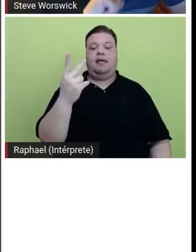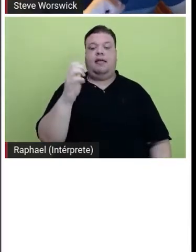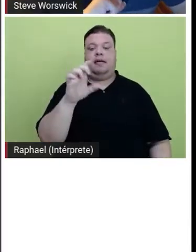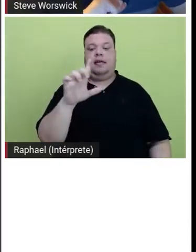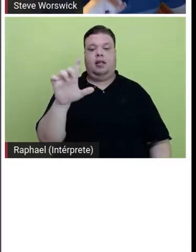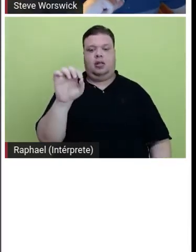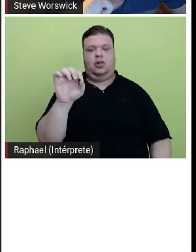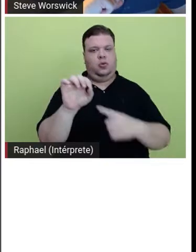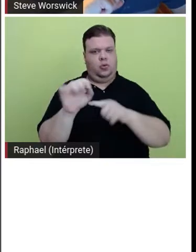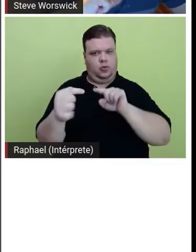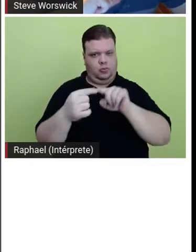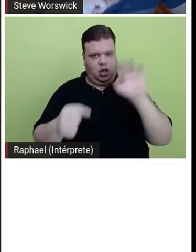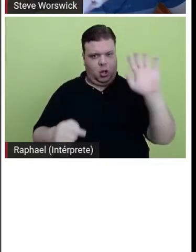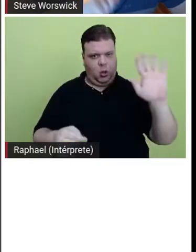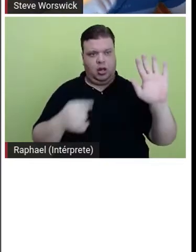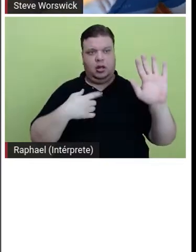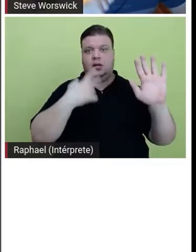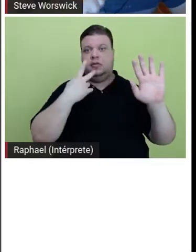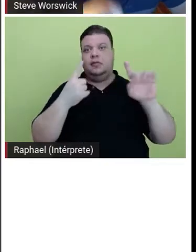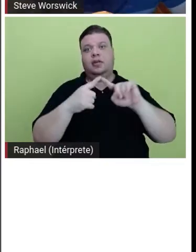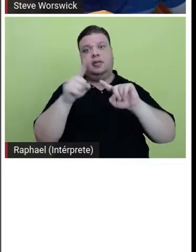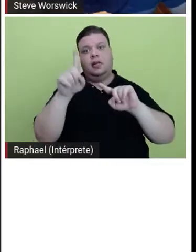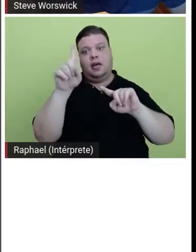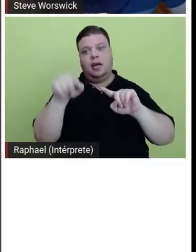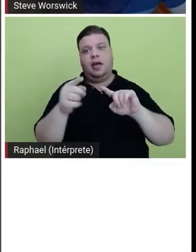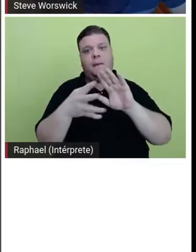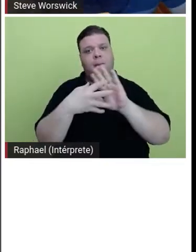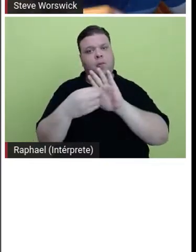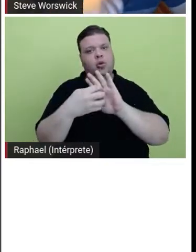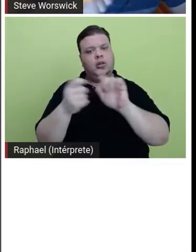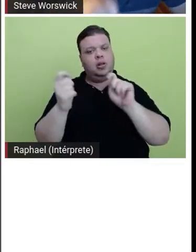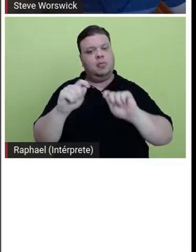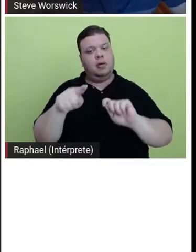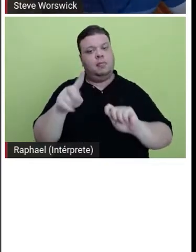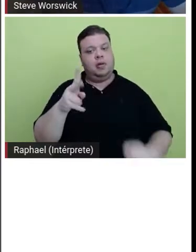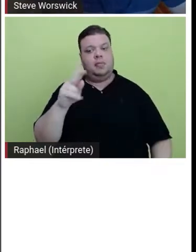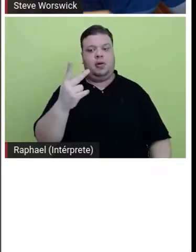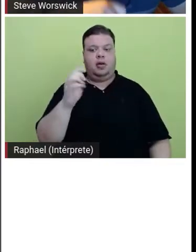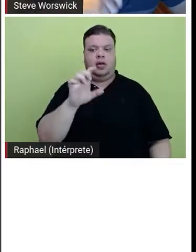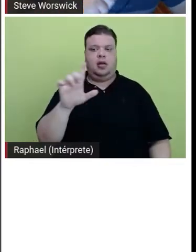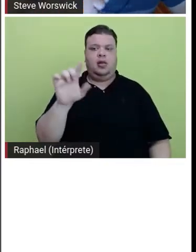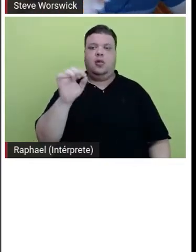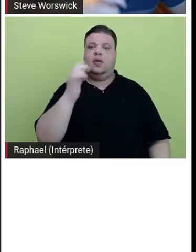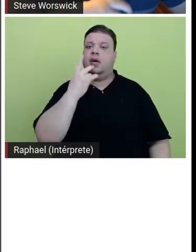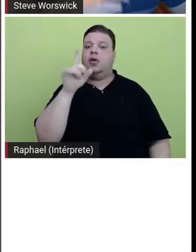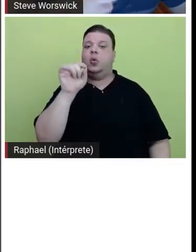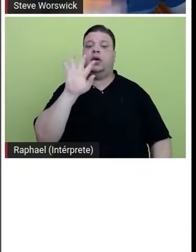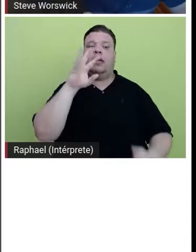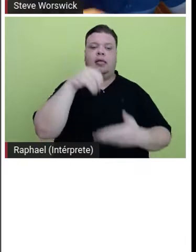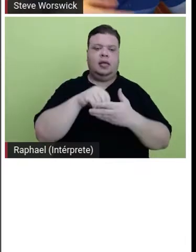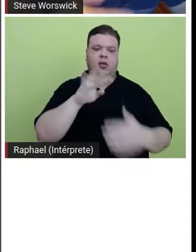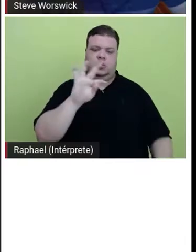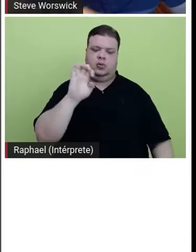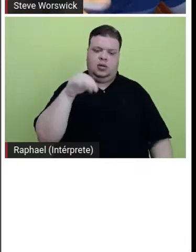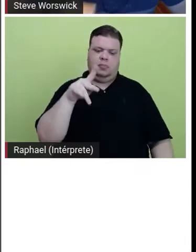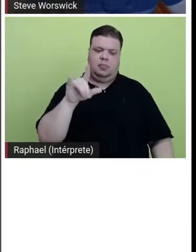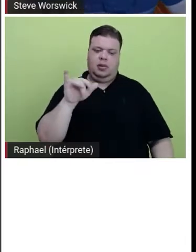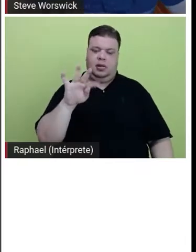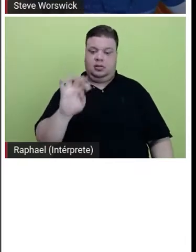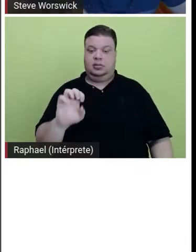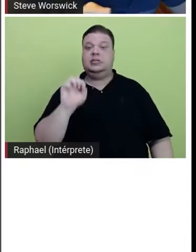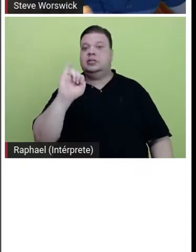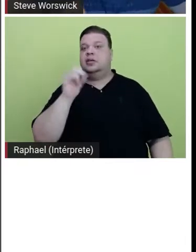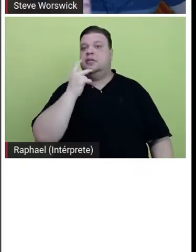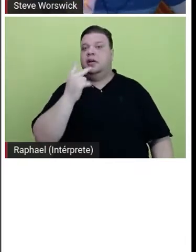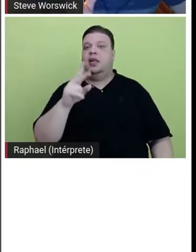all it is. It's important to remember these things are not intelligent. They're not alive. They have no ambitions, dreams, and